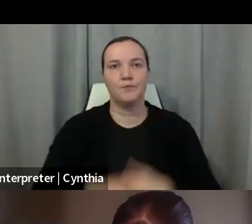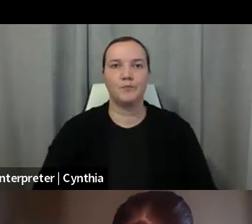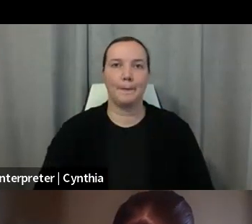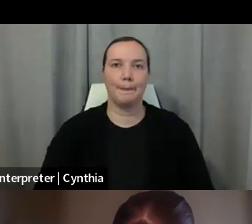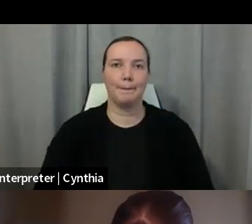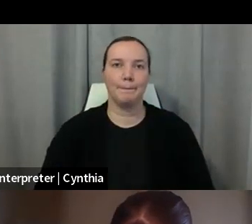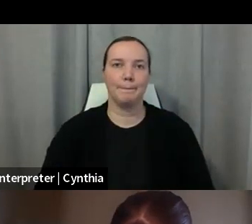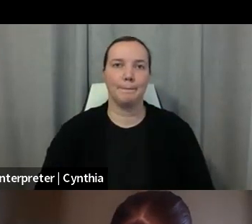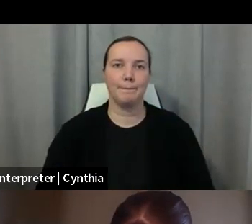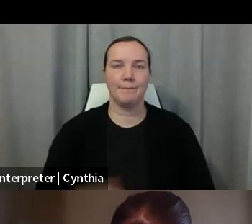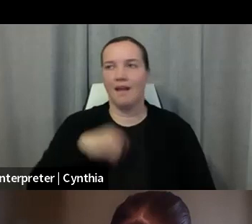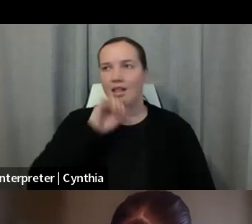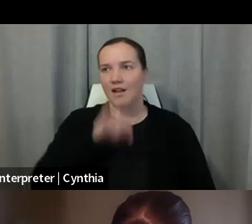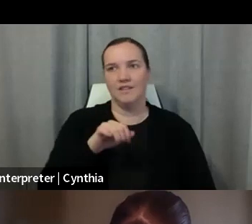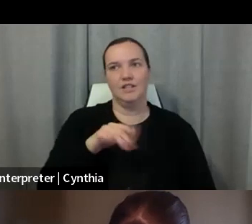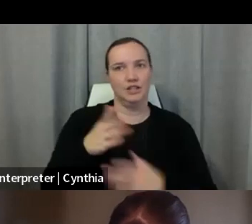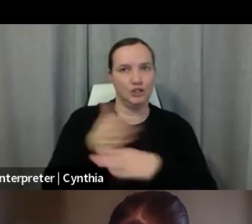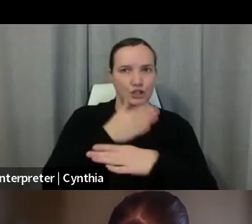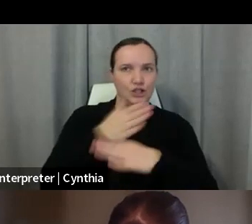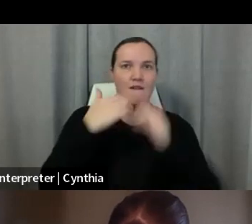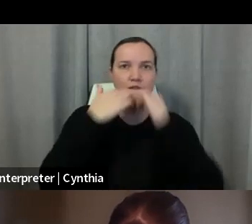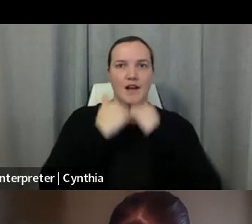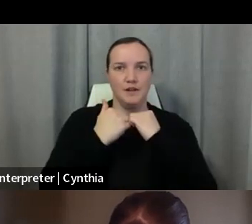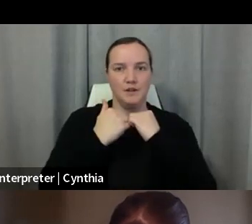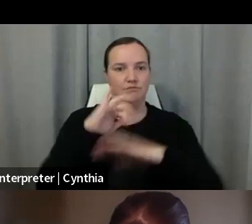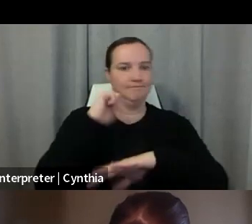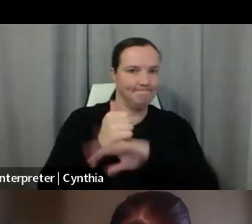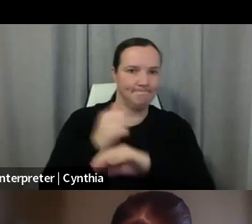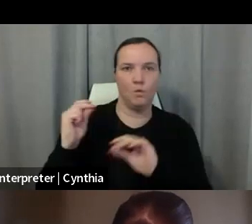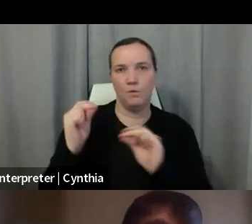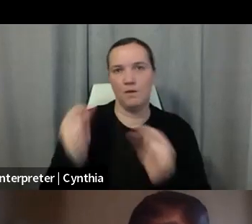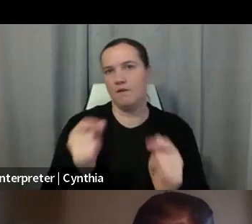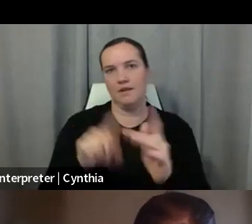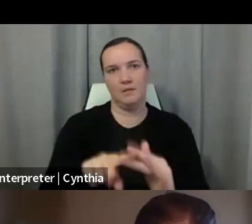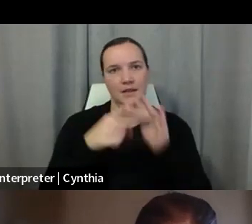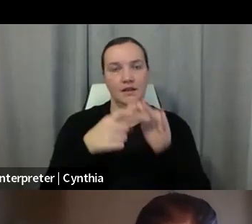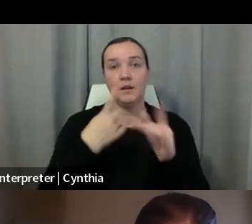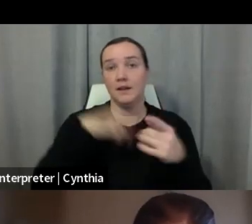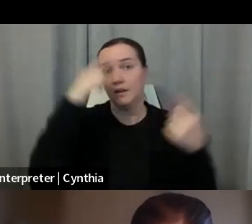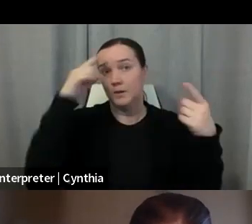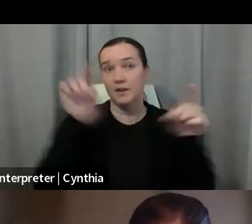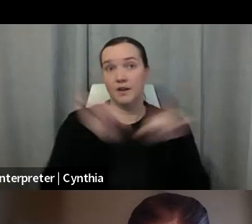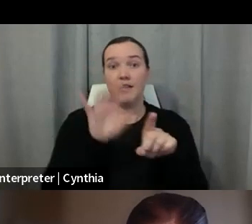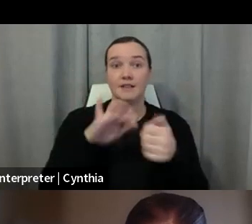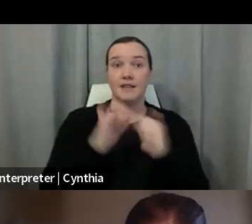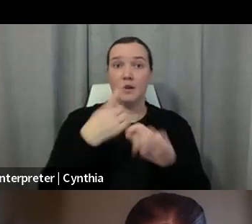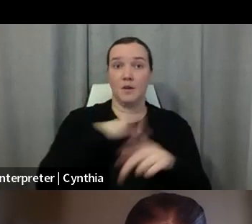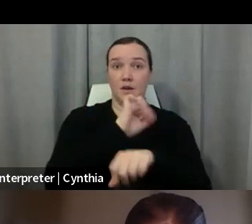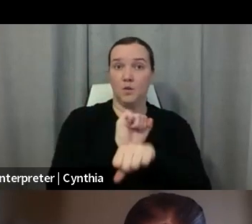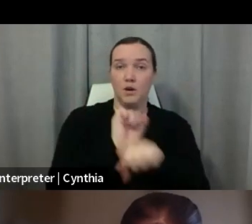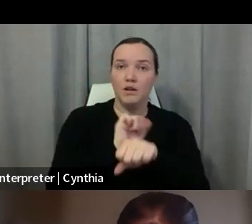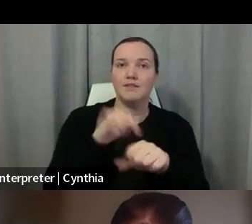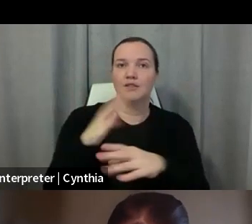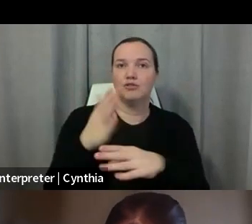And I like that you said shared values. You established right up front. Yeah, so we're agreeing that this is the way we want to work and it's a shared agreement,